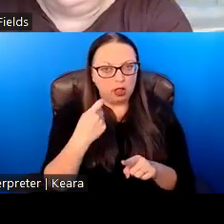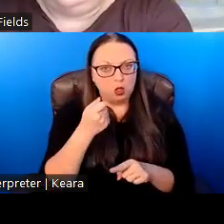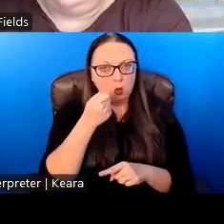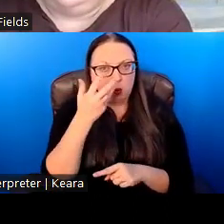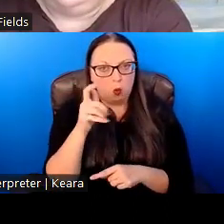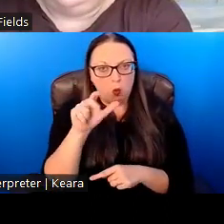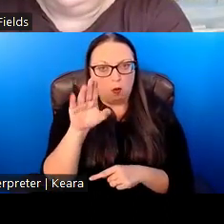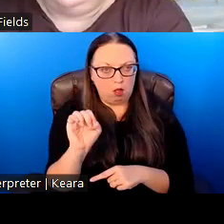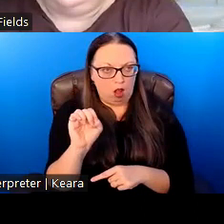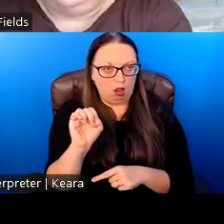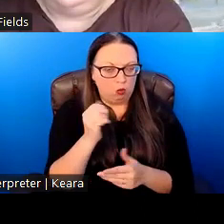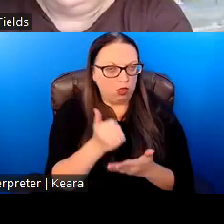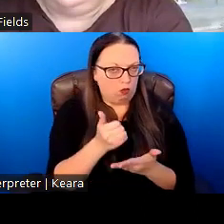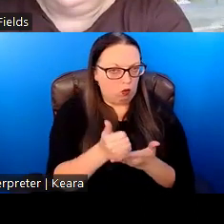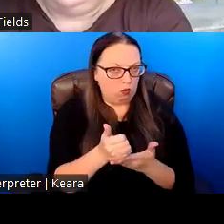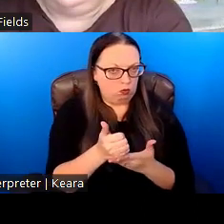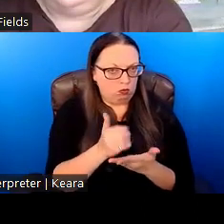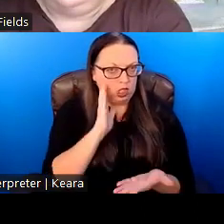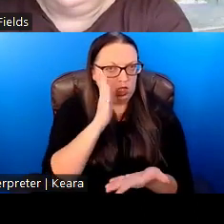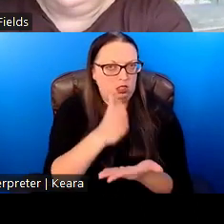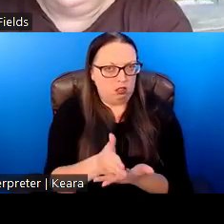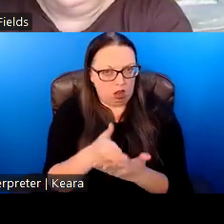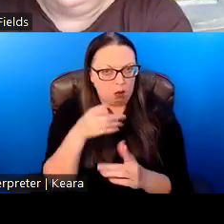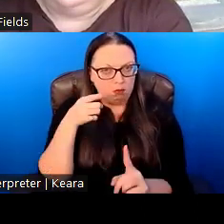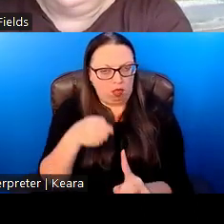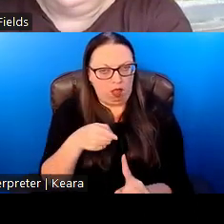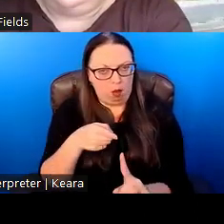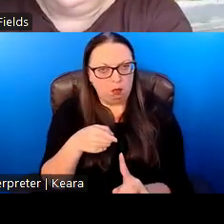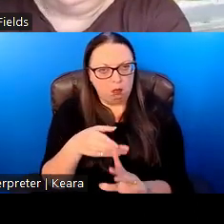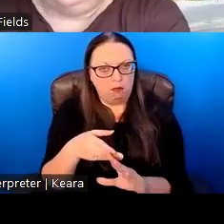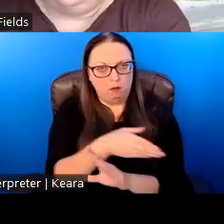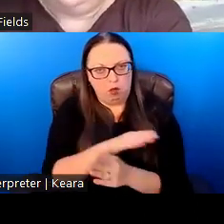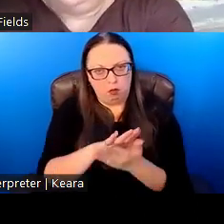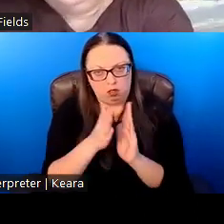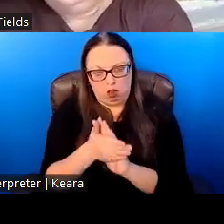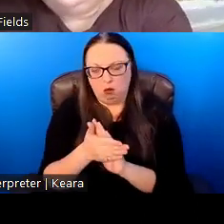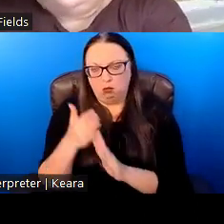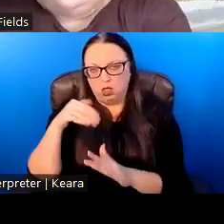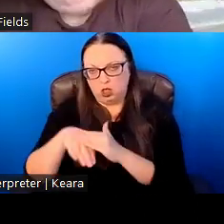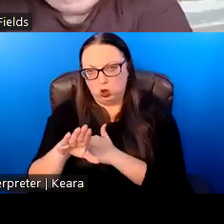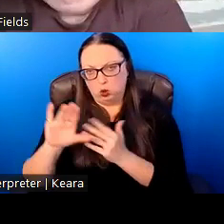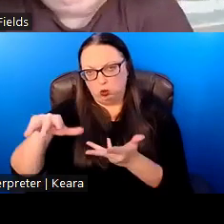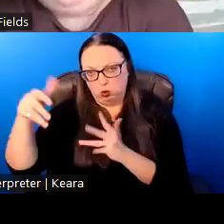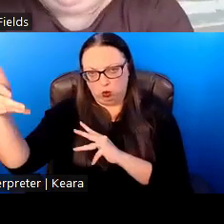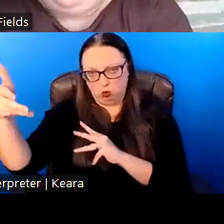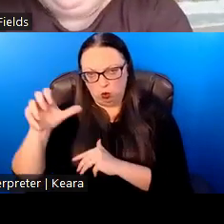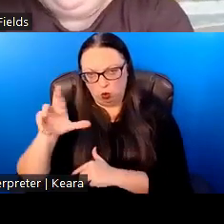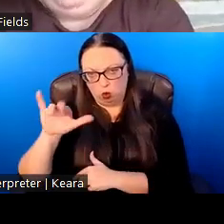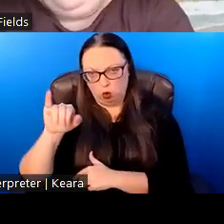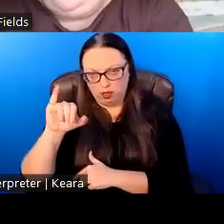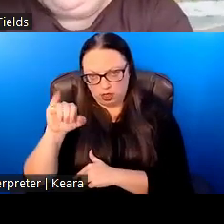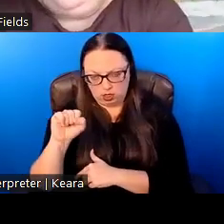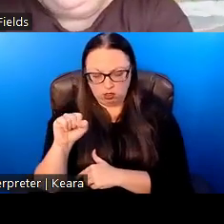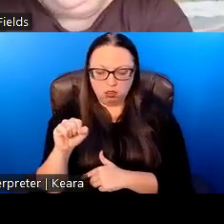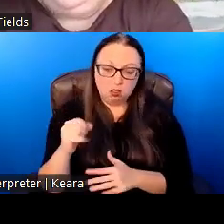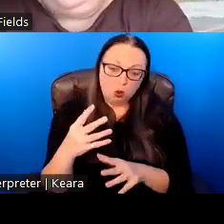was very helpful and prevented them from going into a crisis. So we too get that kind of data, and I think